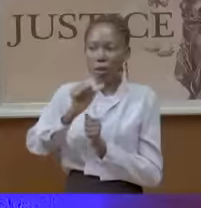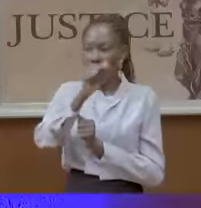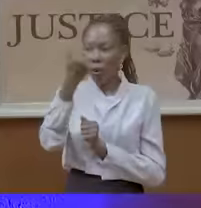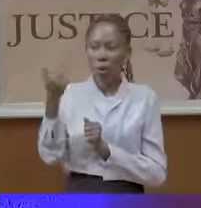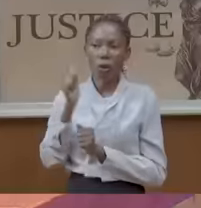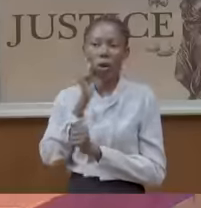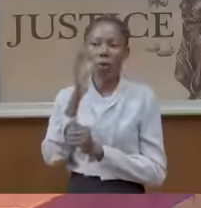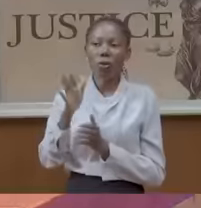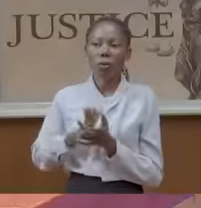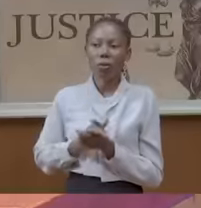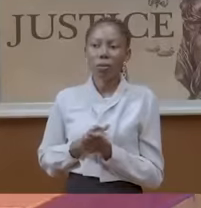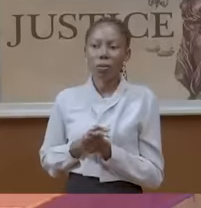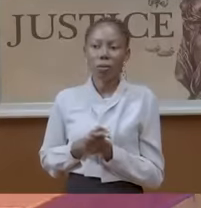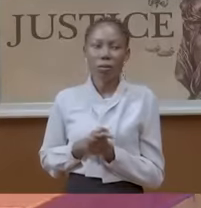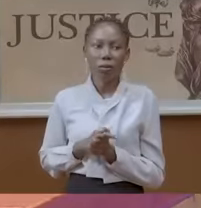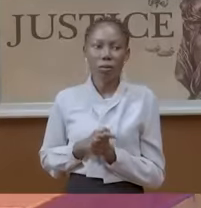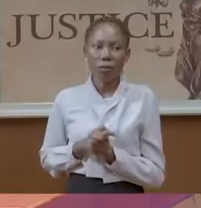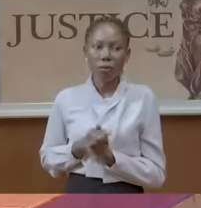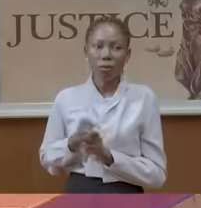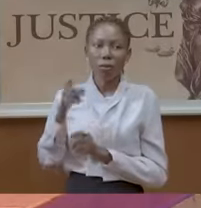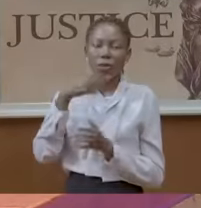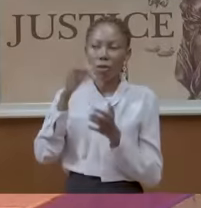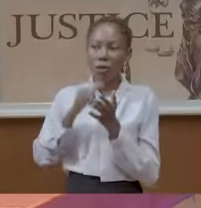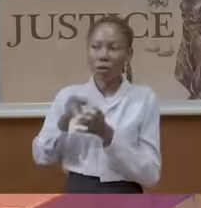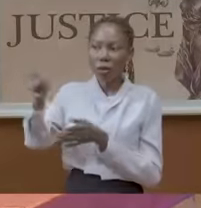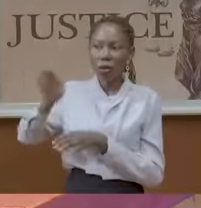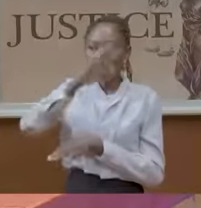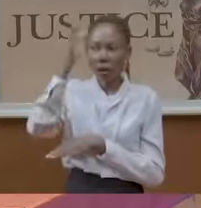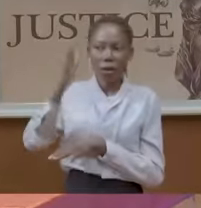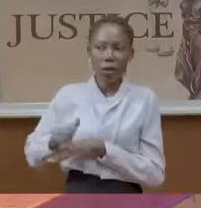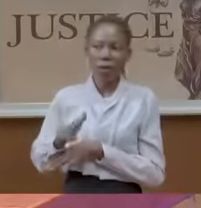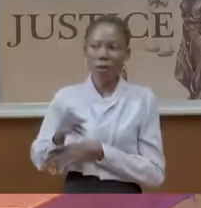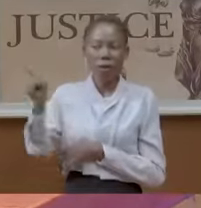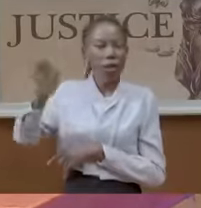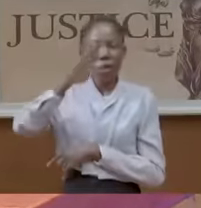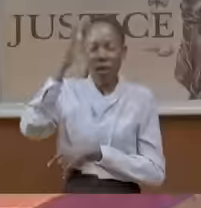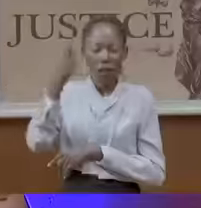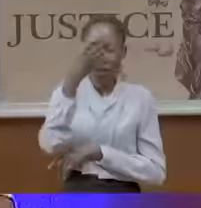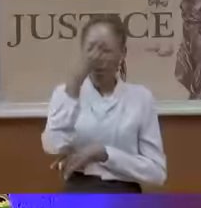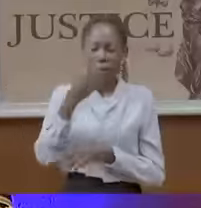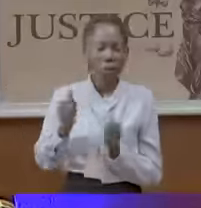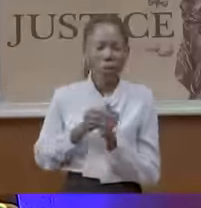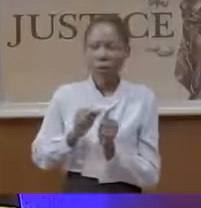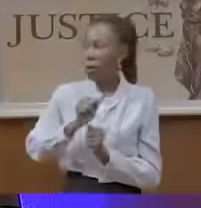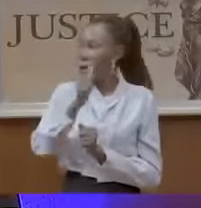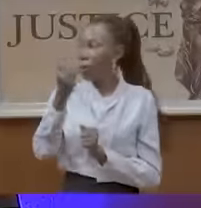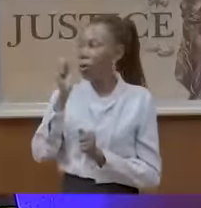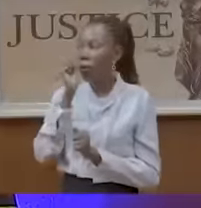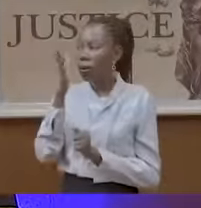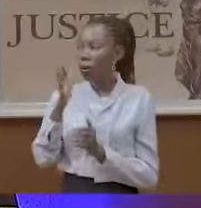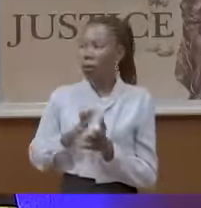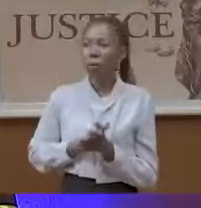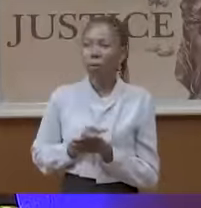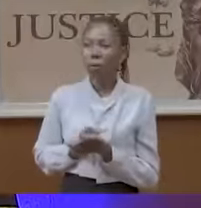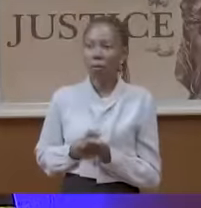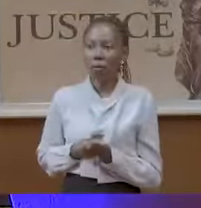God strike me. If I've ever done it, let God strike me to death here. If I've ever stabbed any woman, if I've ever had any